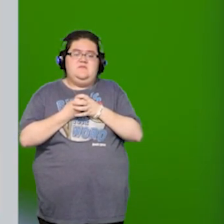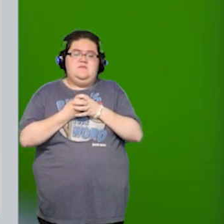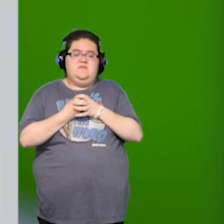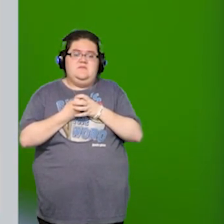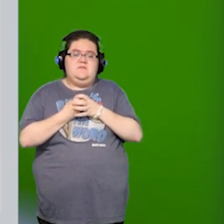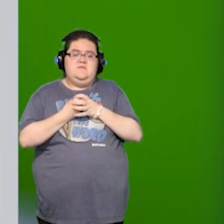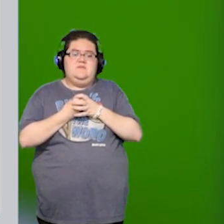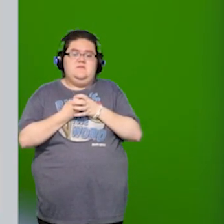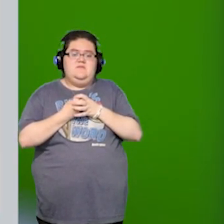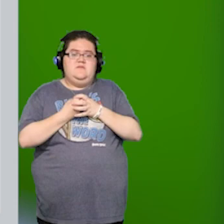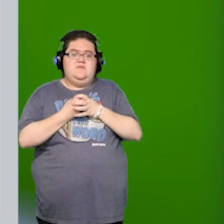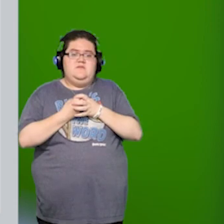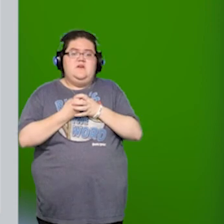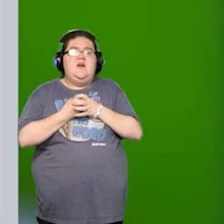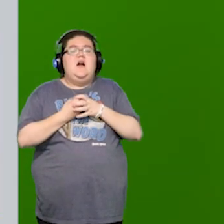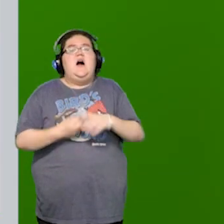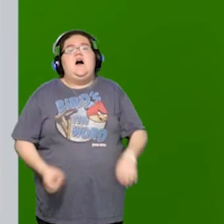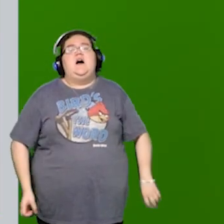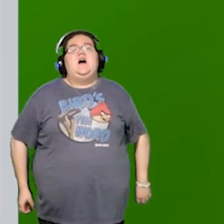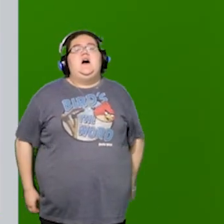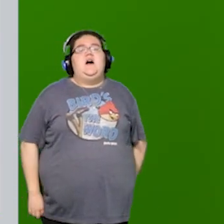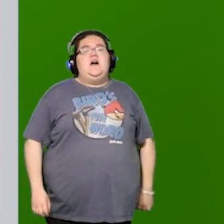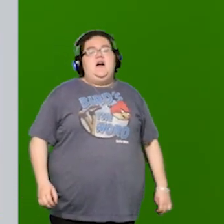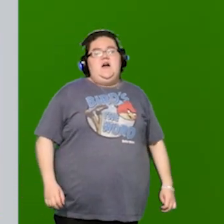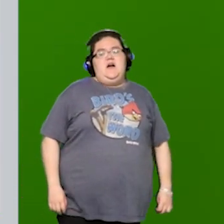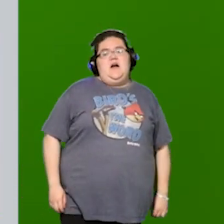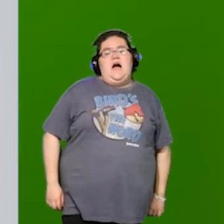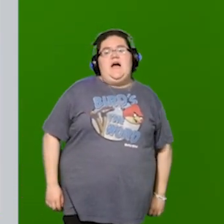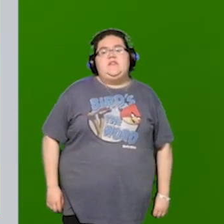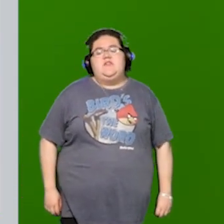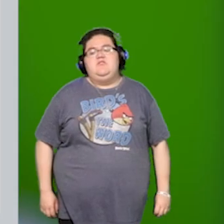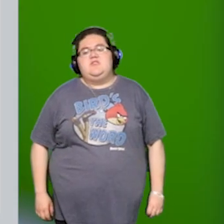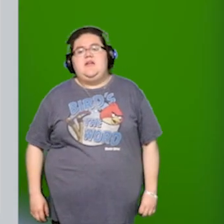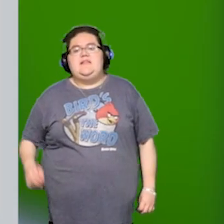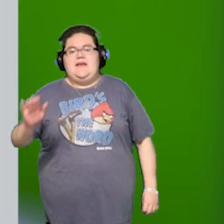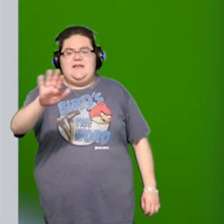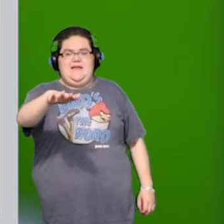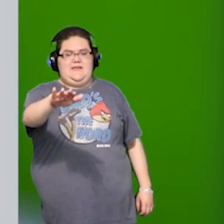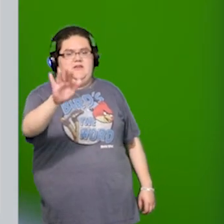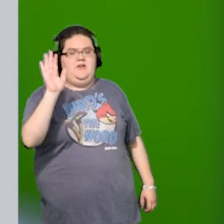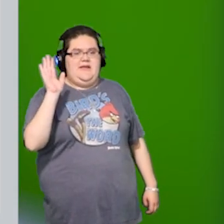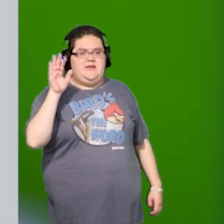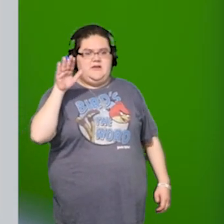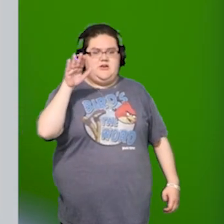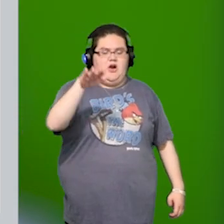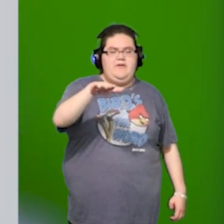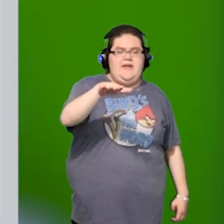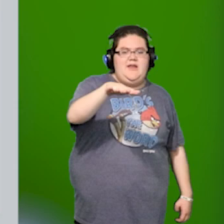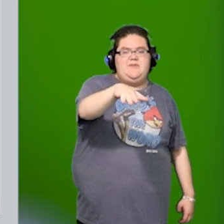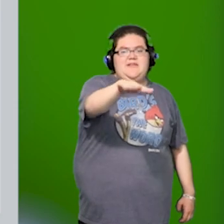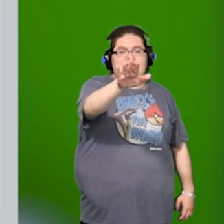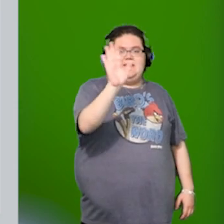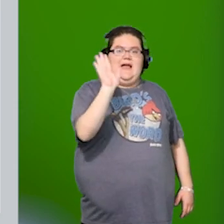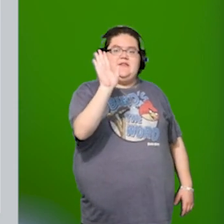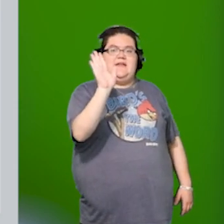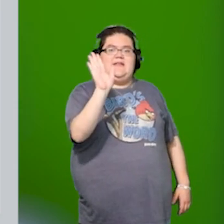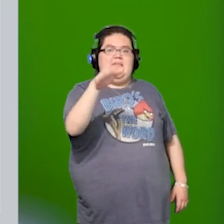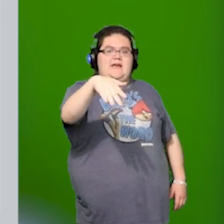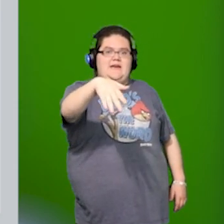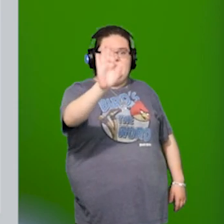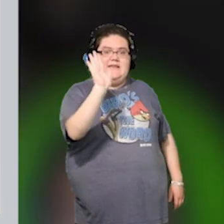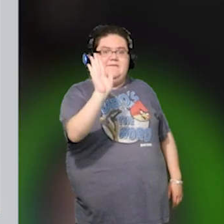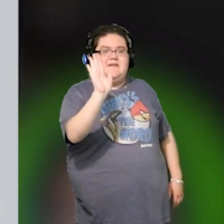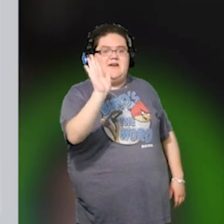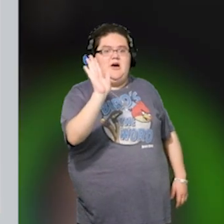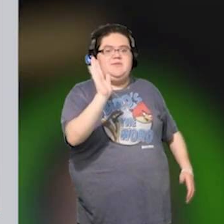bit of their kick actually hits the person. They're not trying to like kick through the person. I see what you're saying. Like going in, but then at the last second,